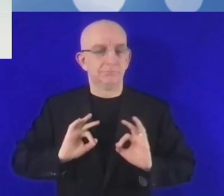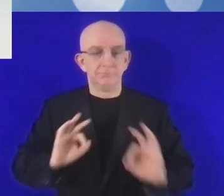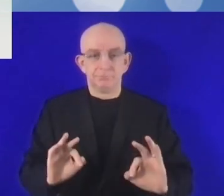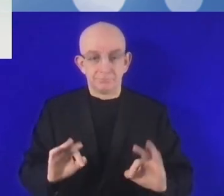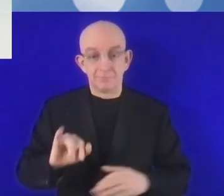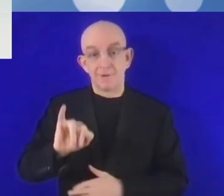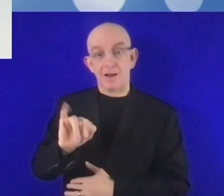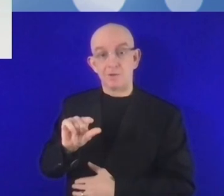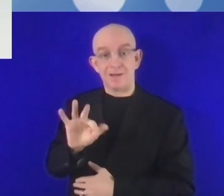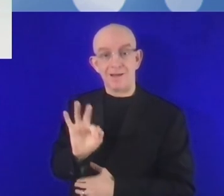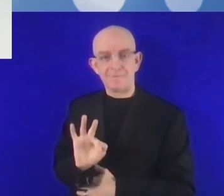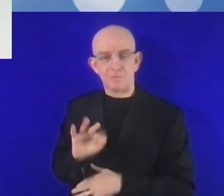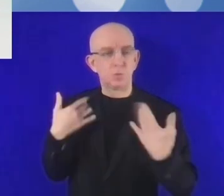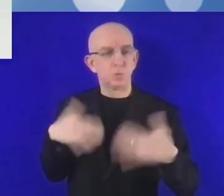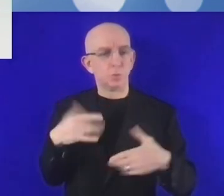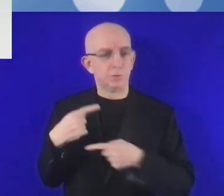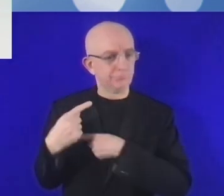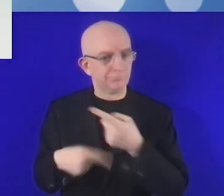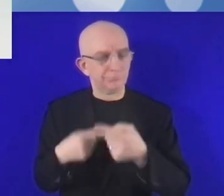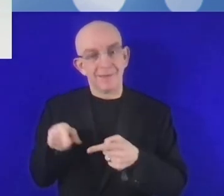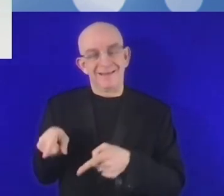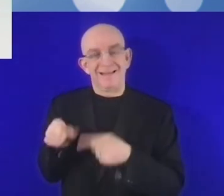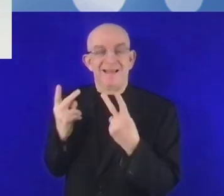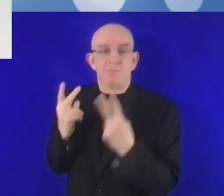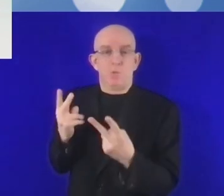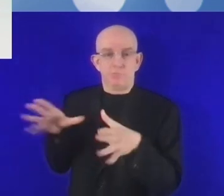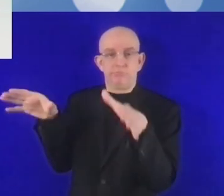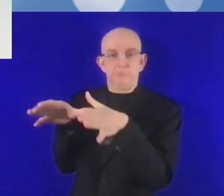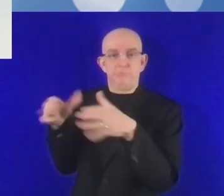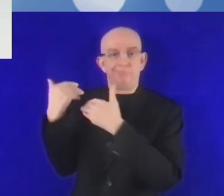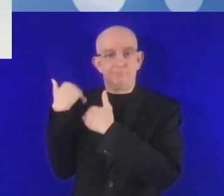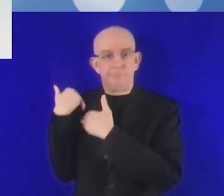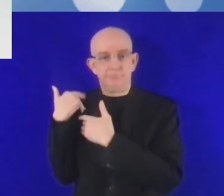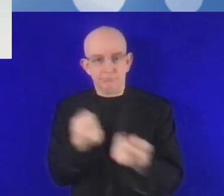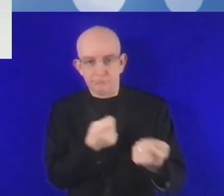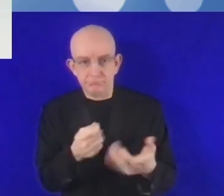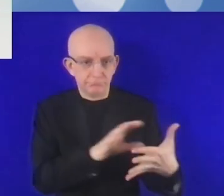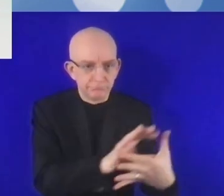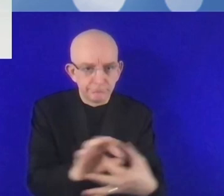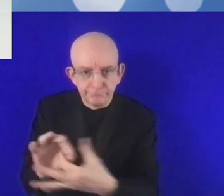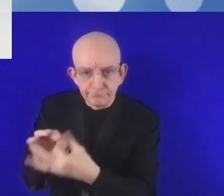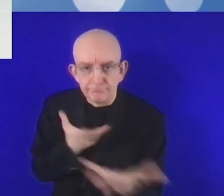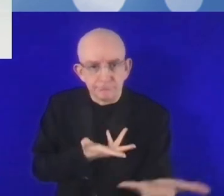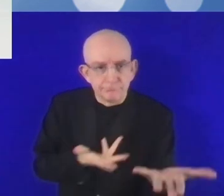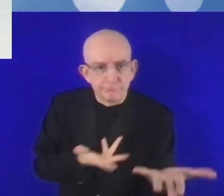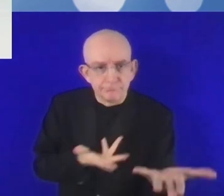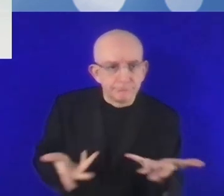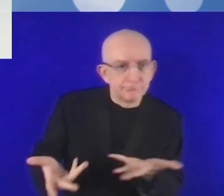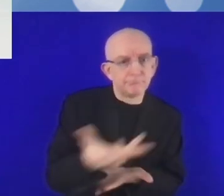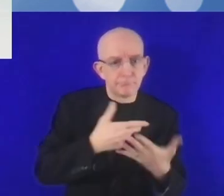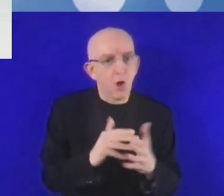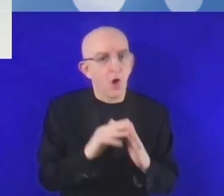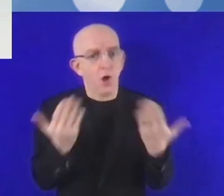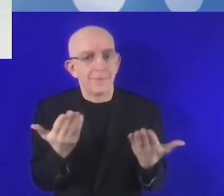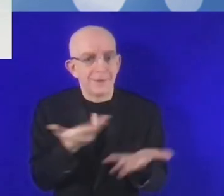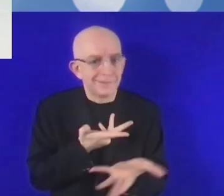open dialogue. The internet is so broad and diverse that none of us can understand every aspect of its operations.